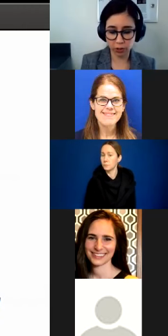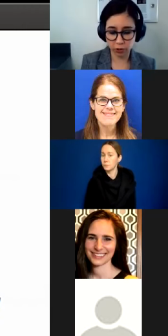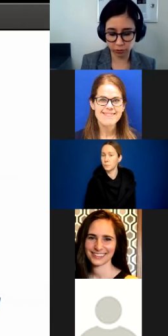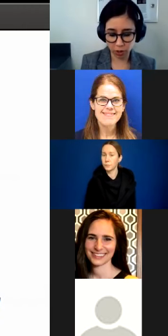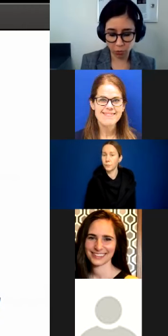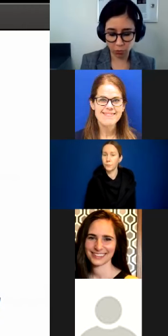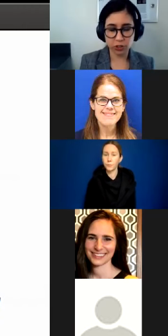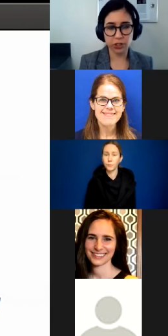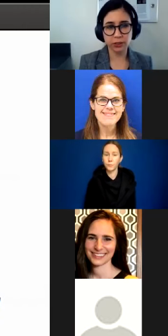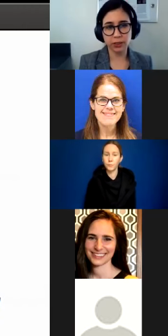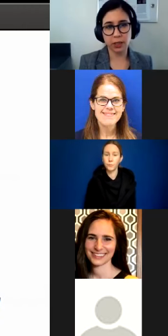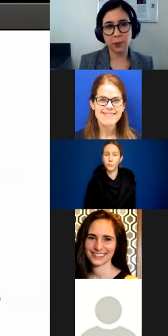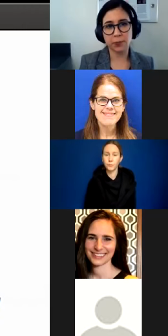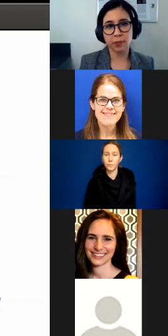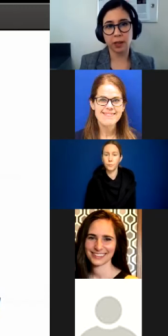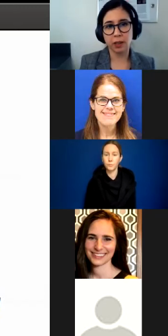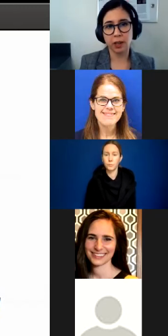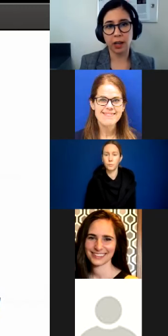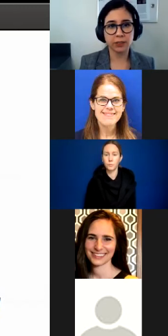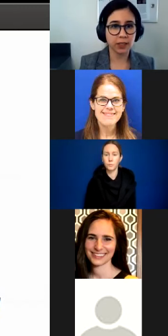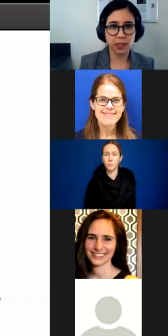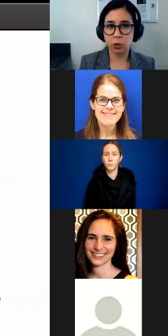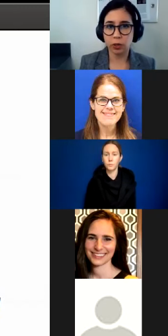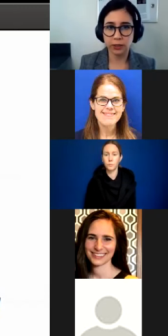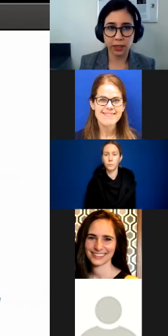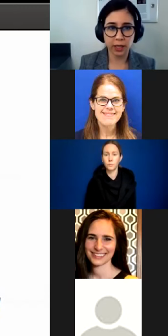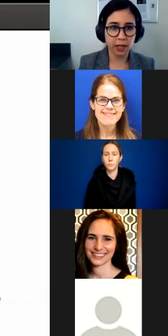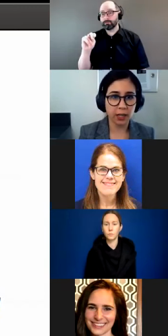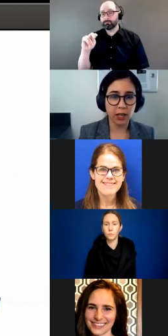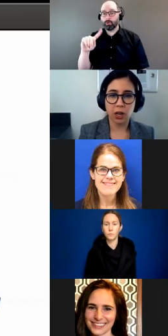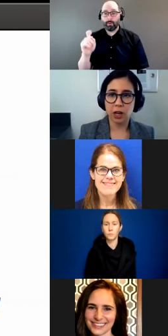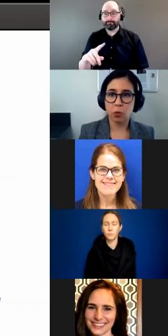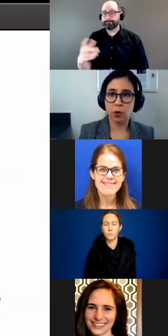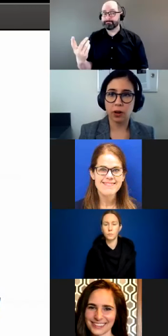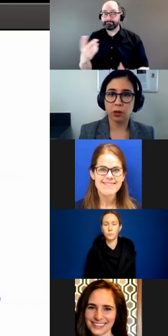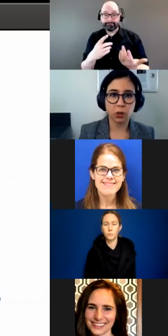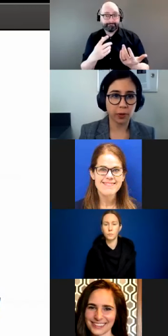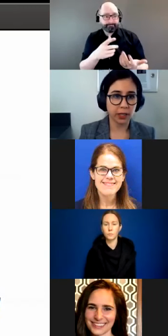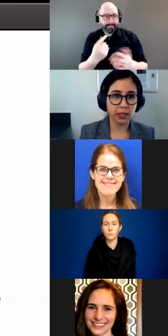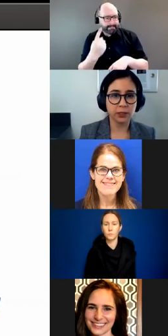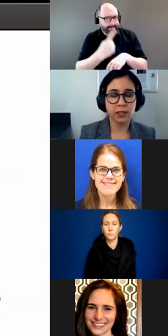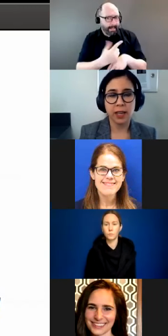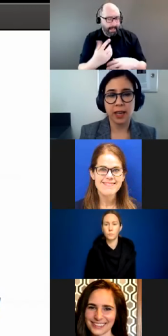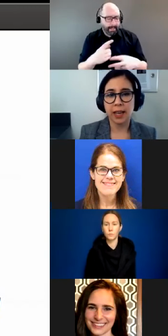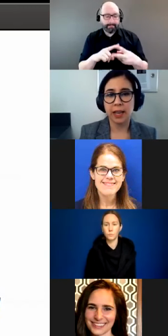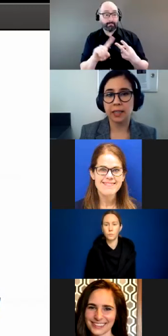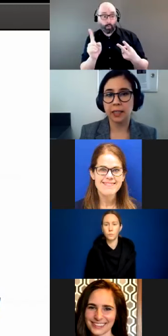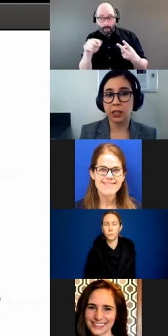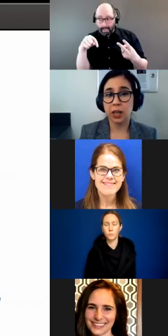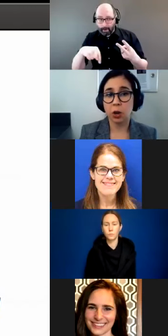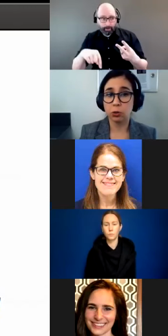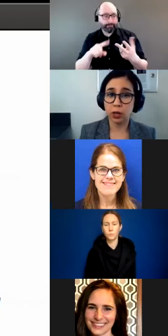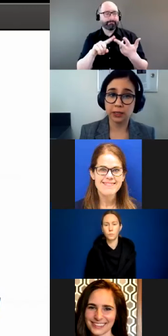orientation questions, which is just asking, you know, what's the day, where somebody is,